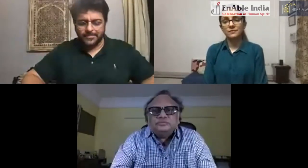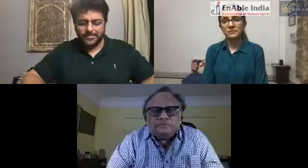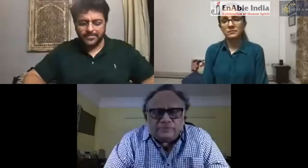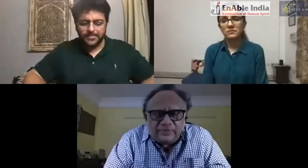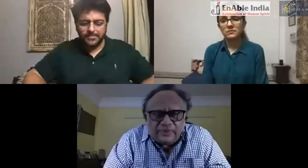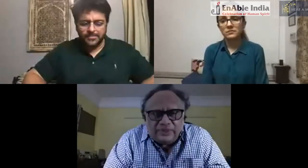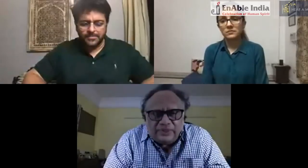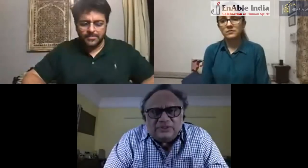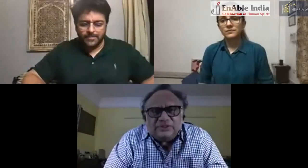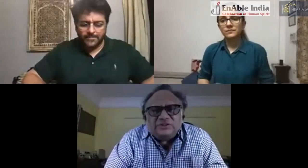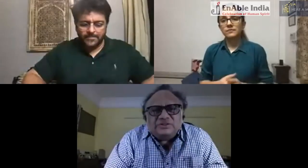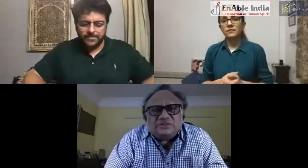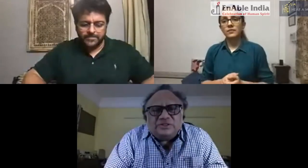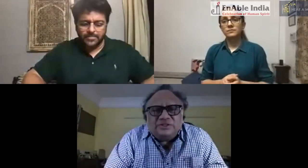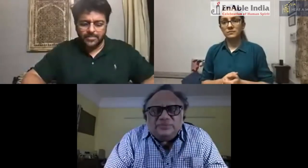that?